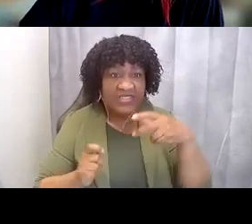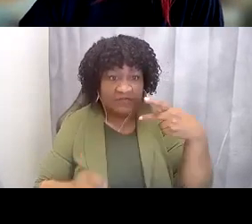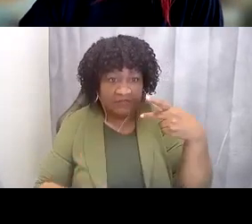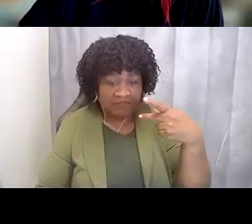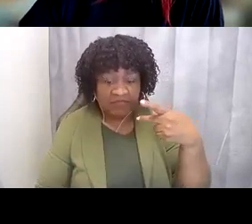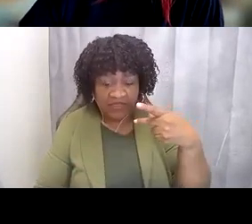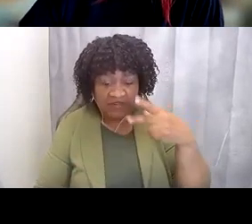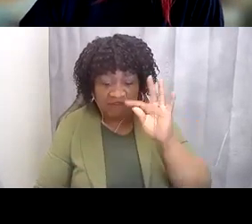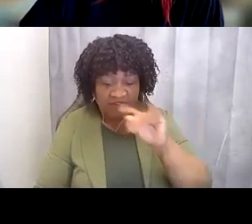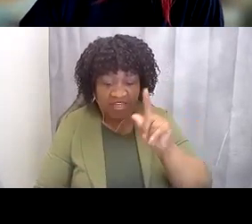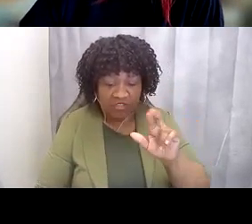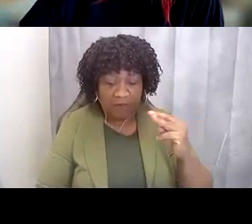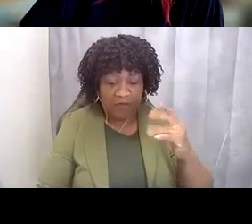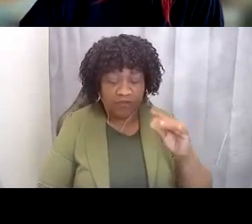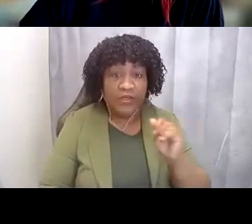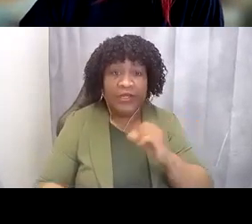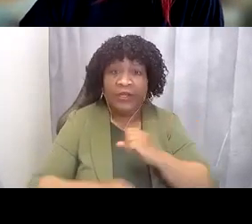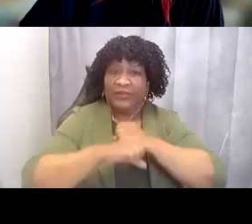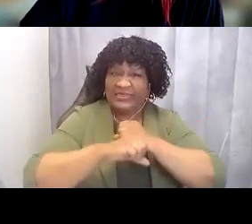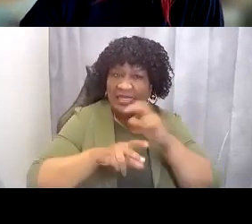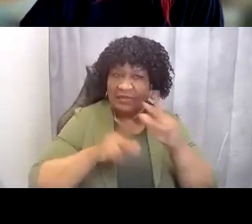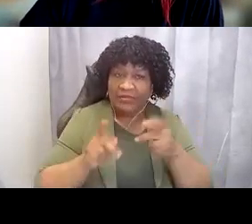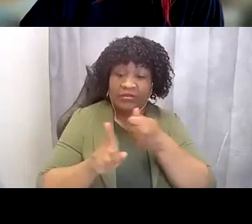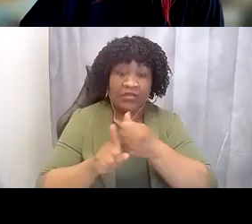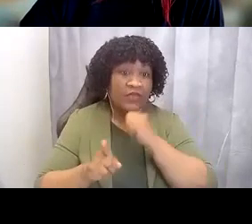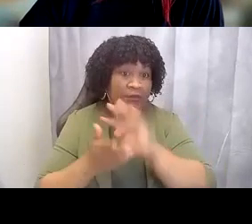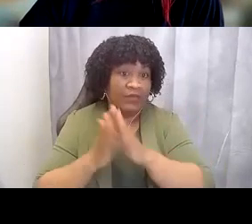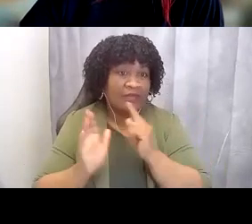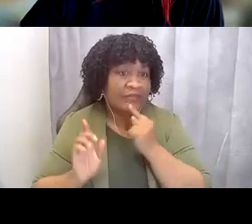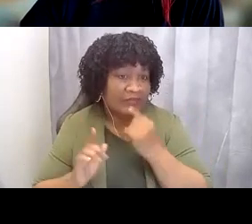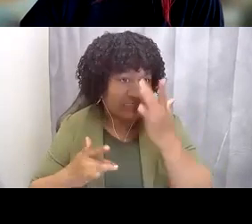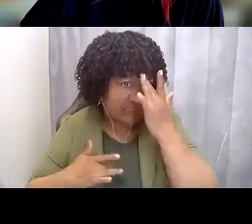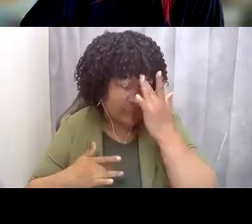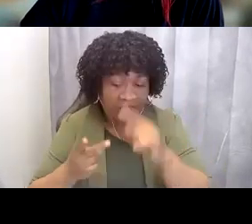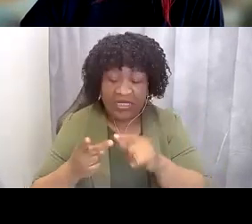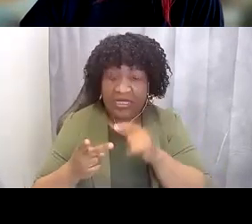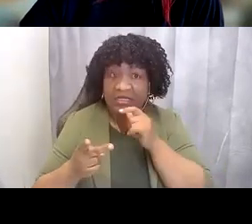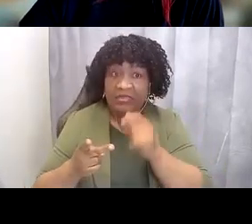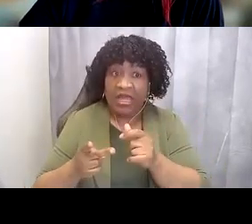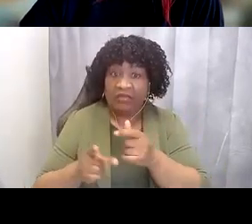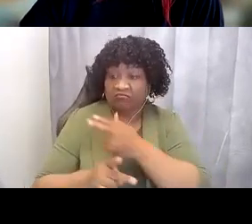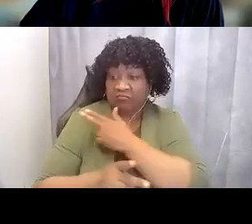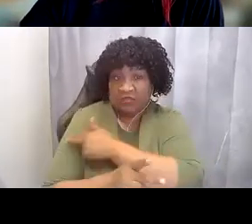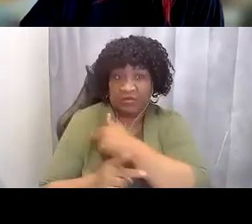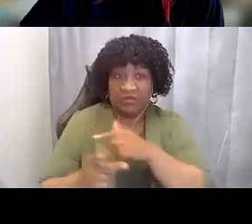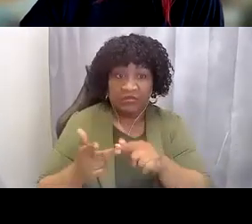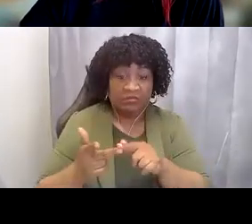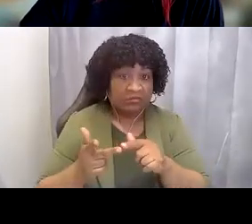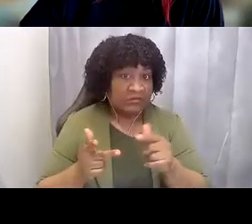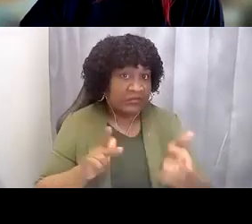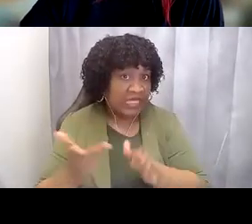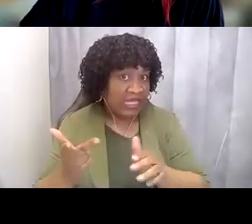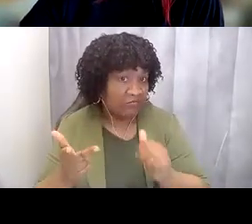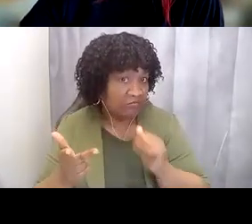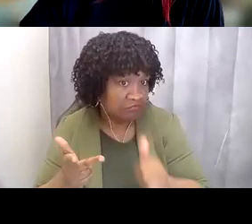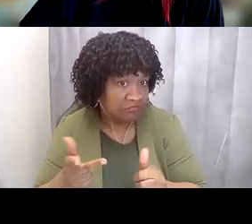Moderna, are good at protecting people from getting seriously sick from COVID, hospitalized from COVID, dying from COVID, and